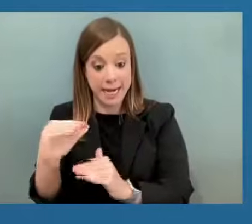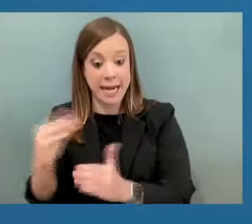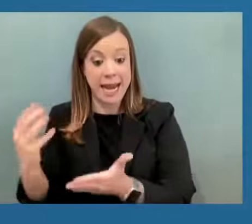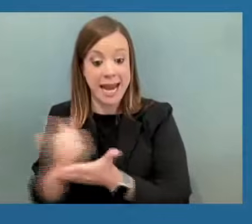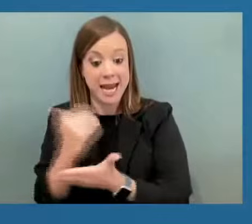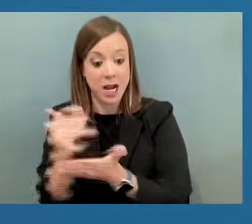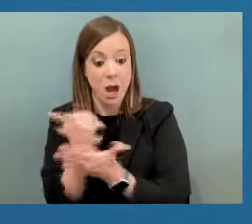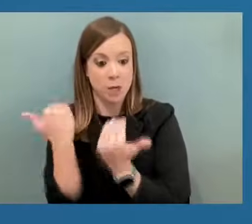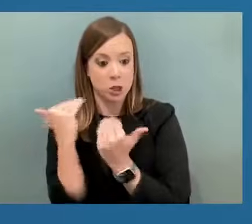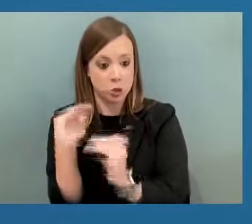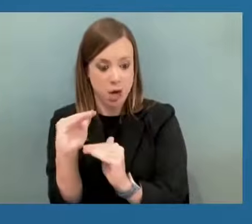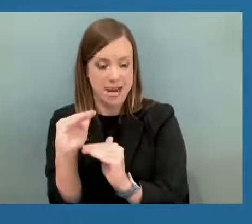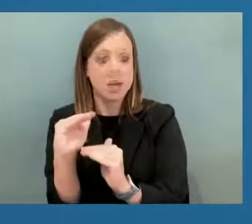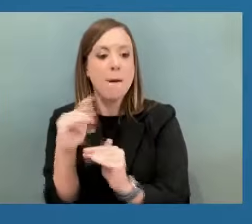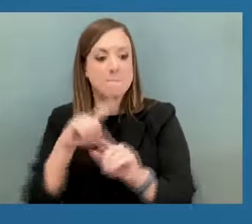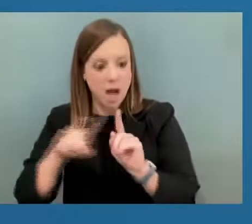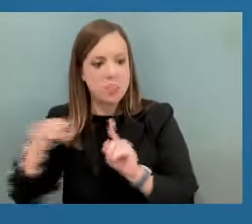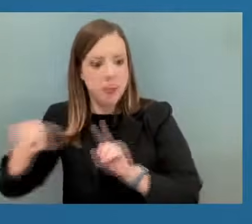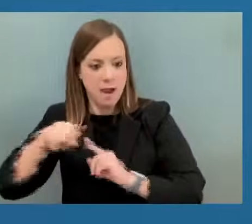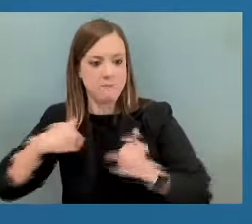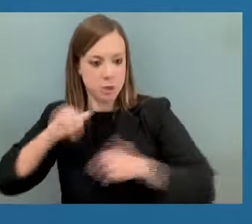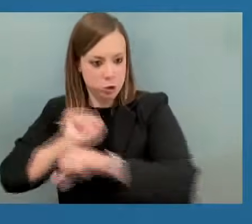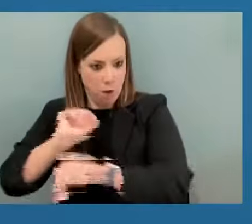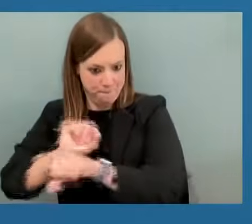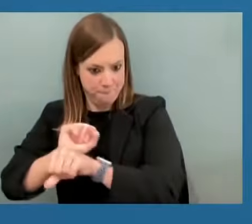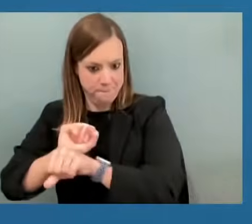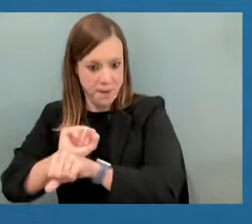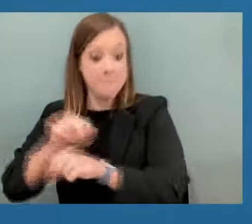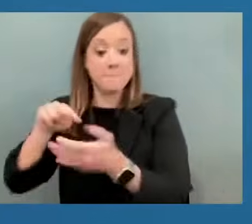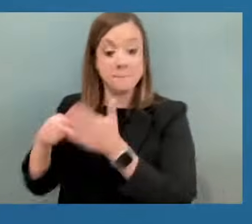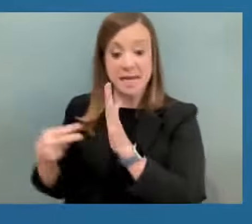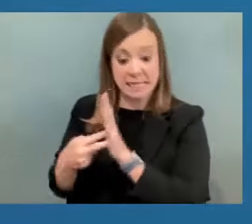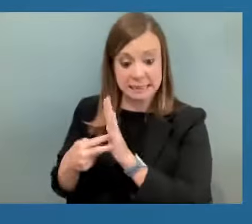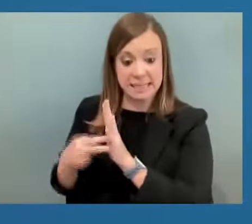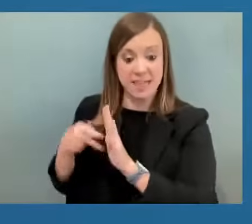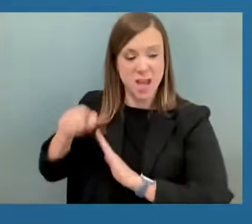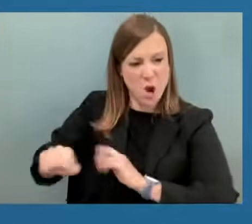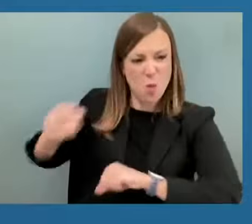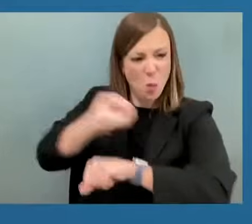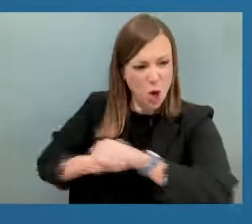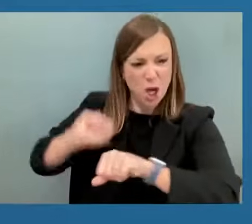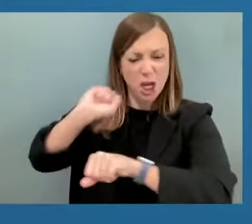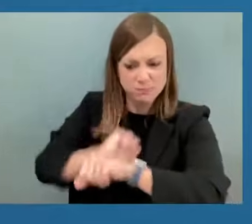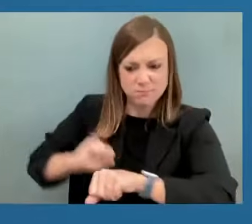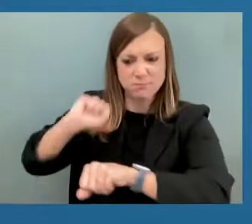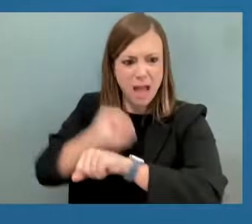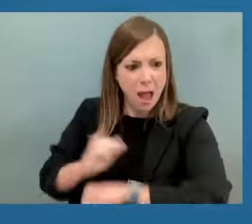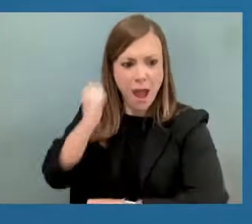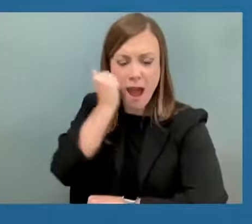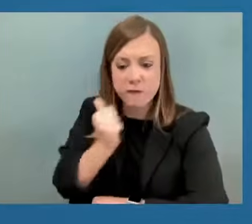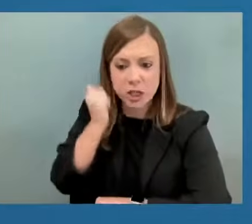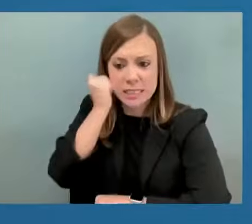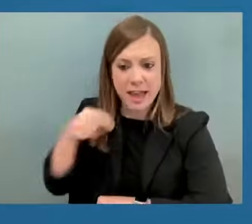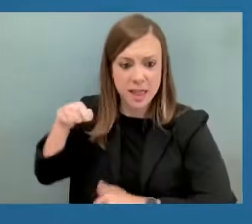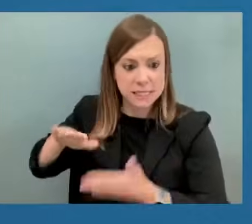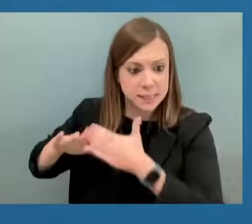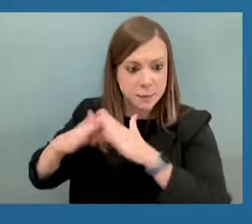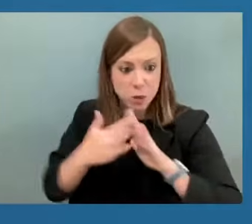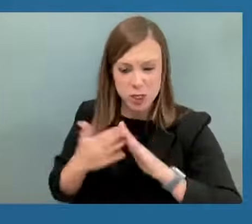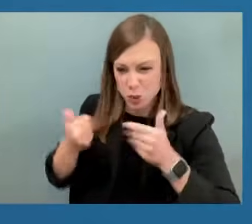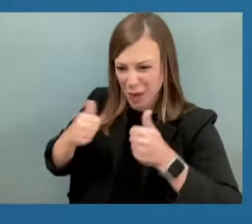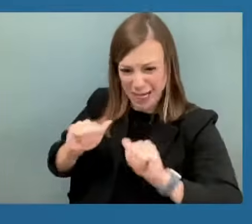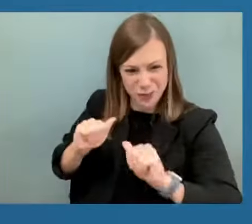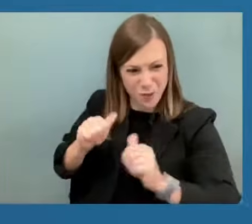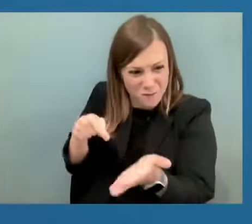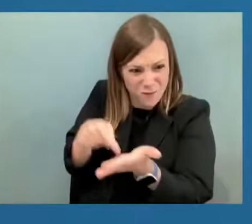people who are working really hard every single day in our community to try to not only just make ends meet,